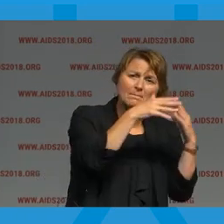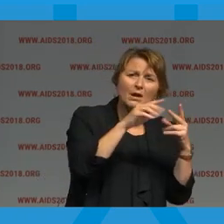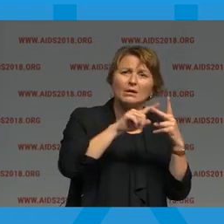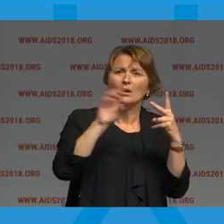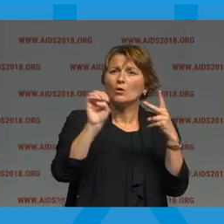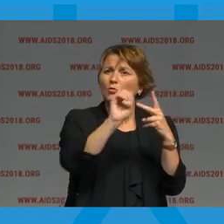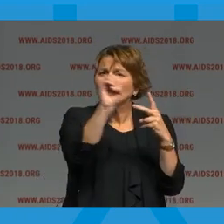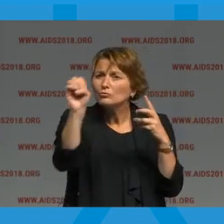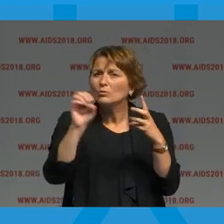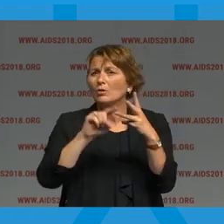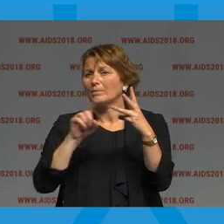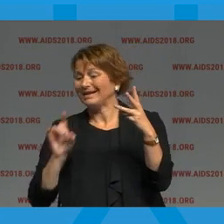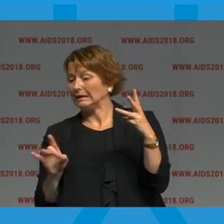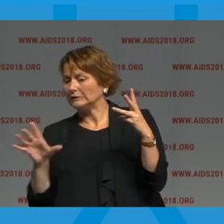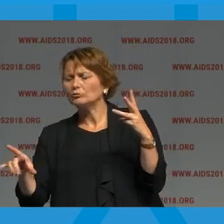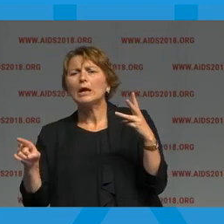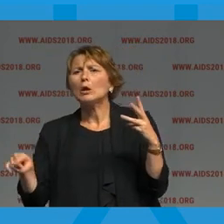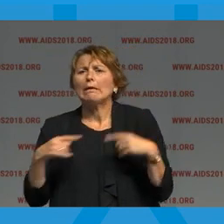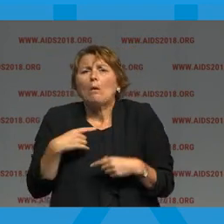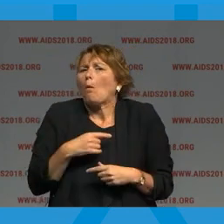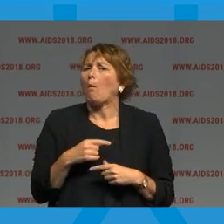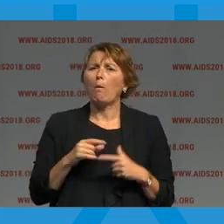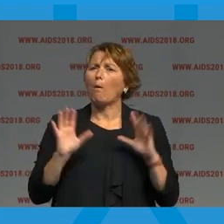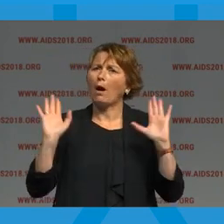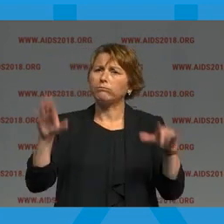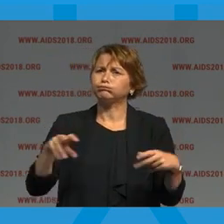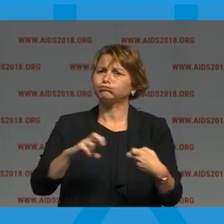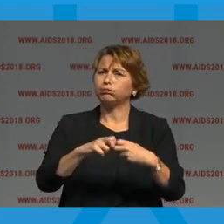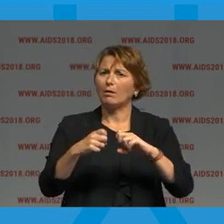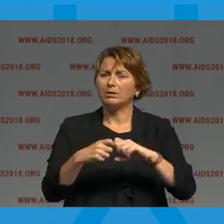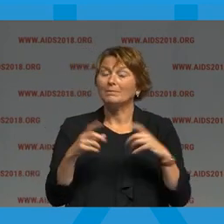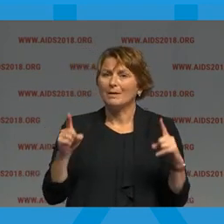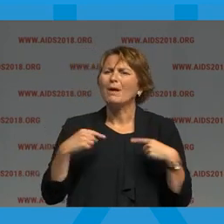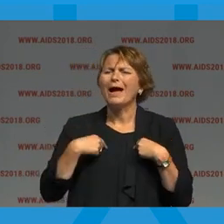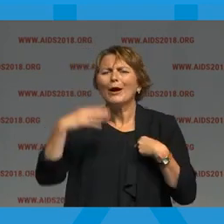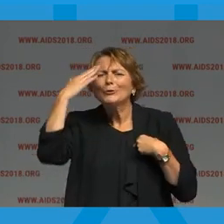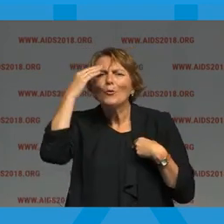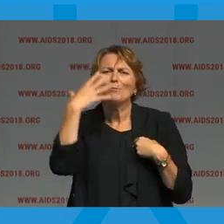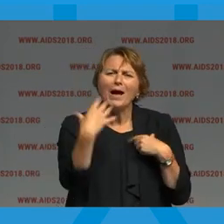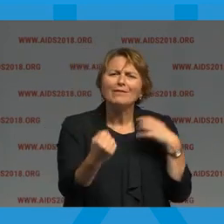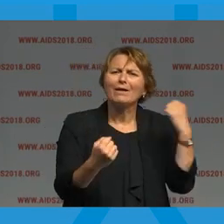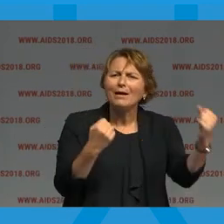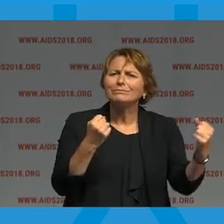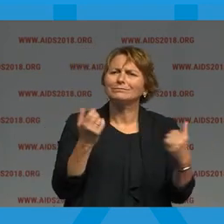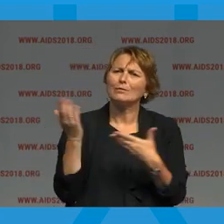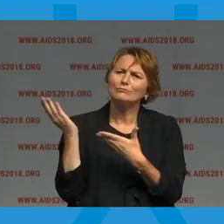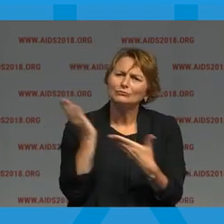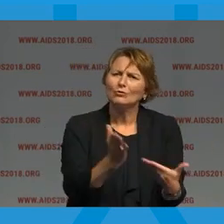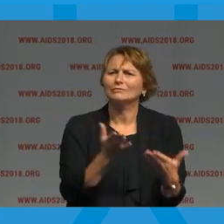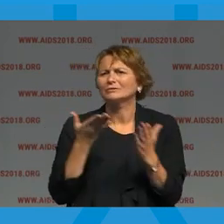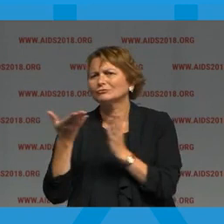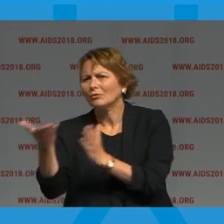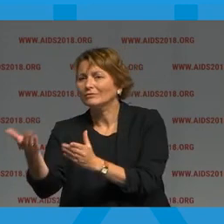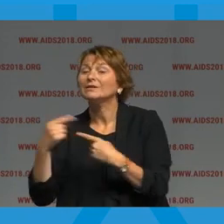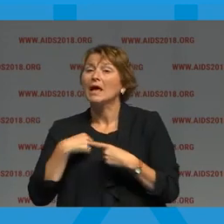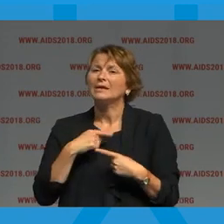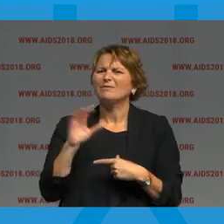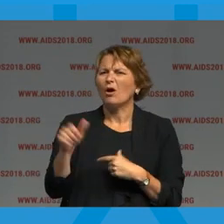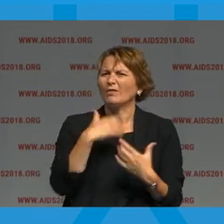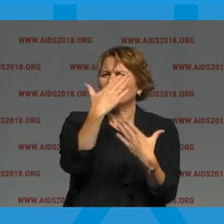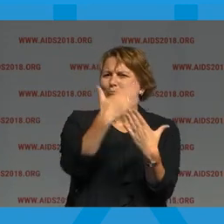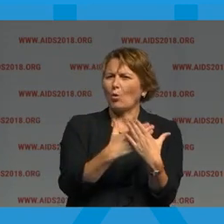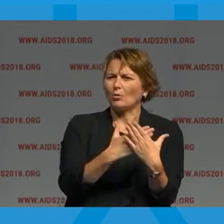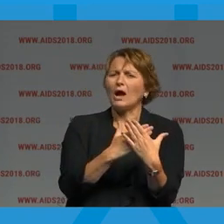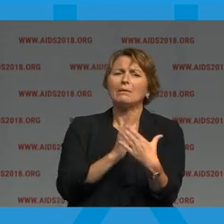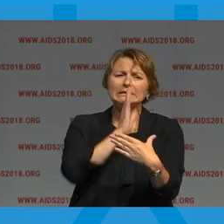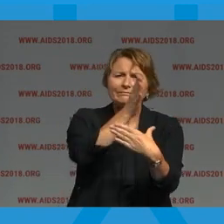this may not represent a major challenge, because I know that there are service providers and insurance programs, but we also have countries that